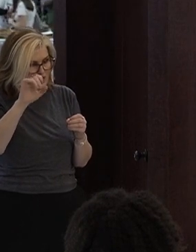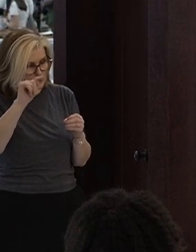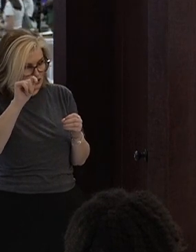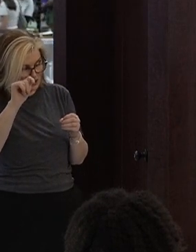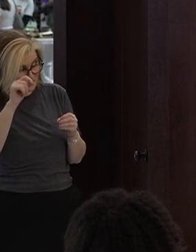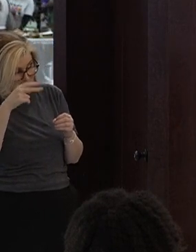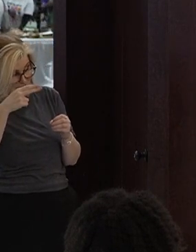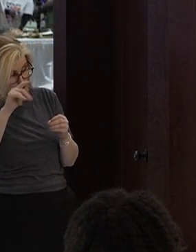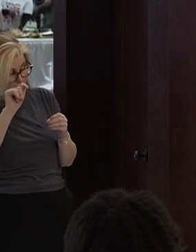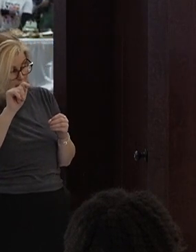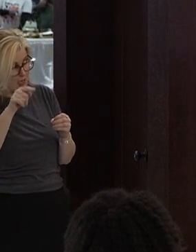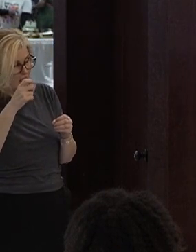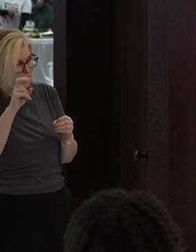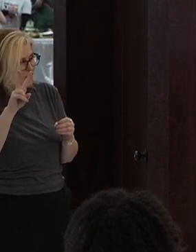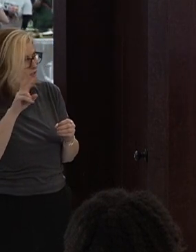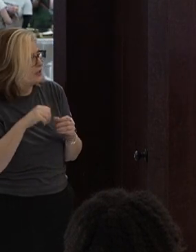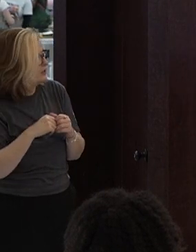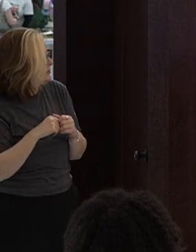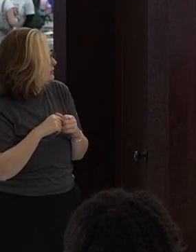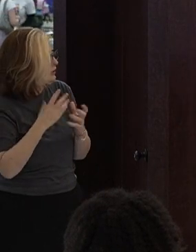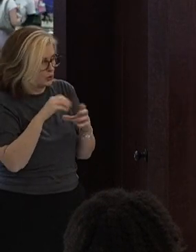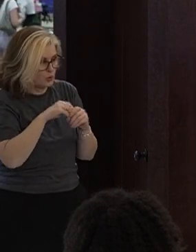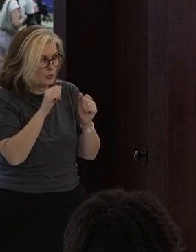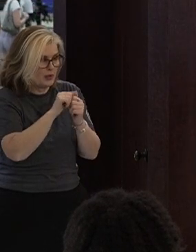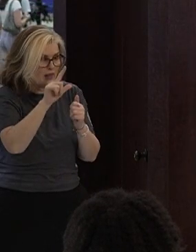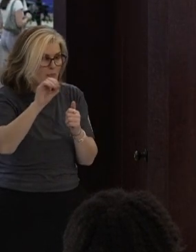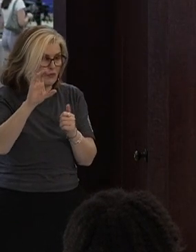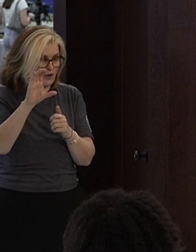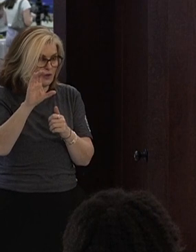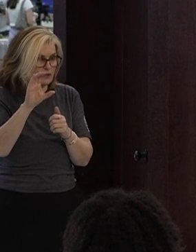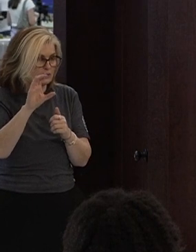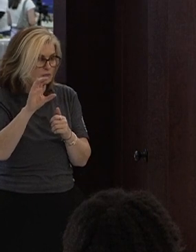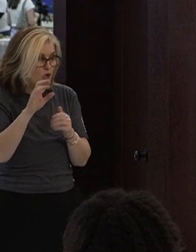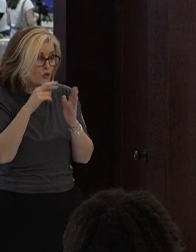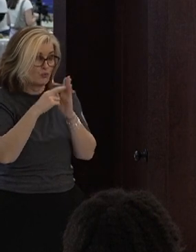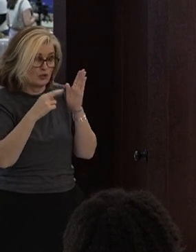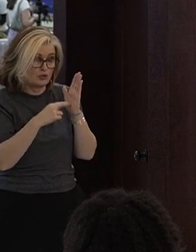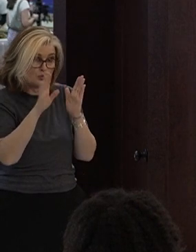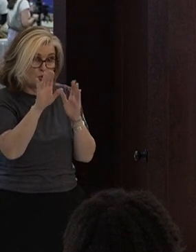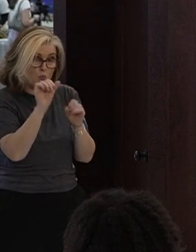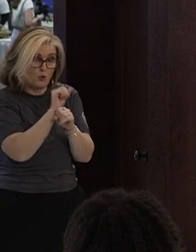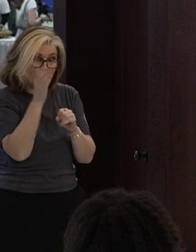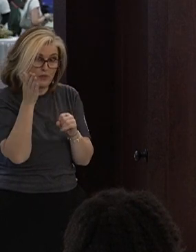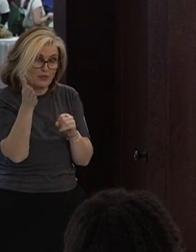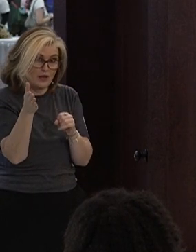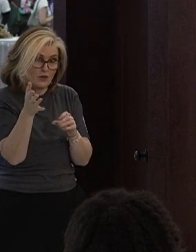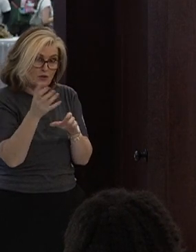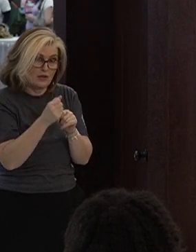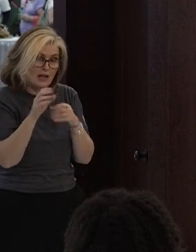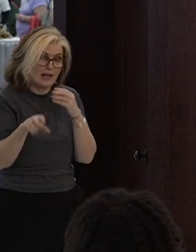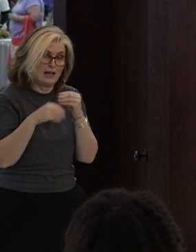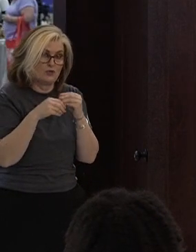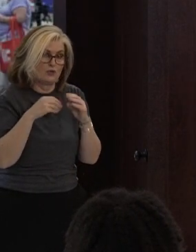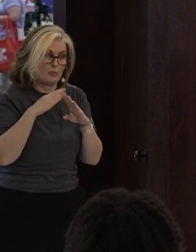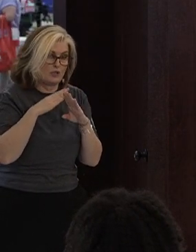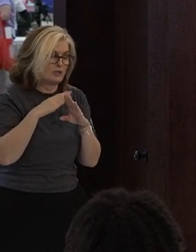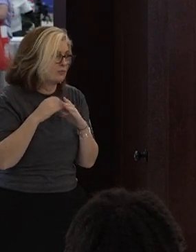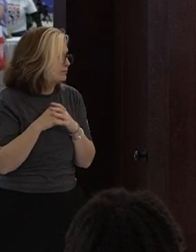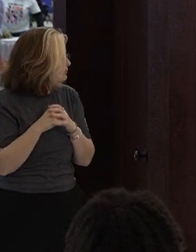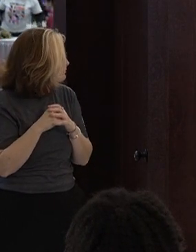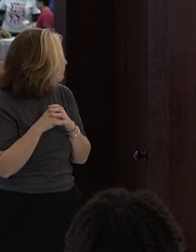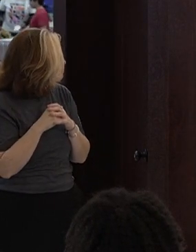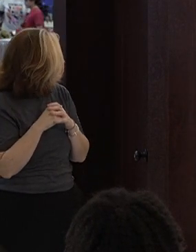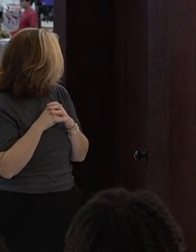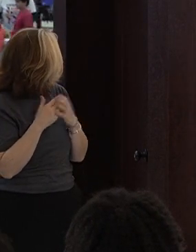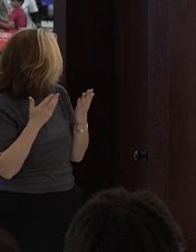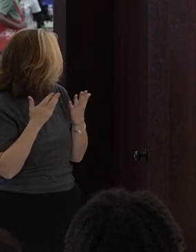copyright.gov. Copyright.gov. We're part of the Library of Congress. When you register your work there, you get those extra protections. And what